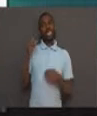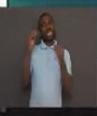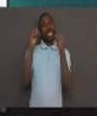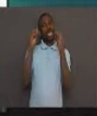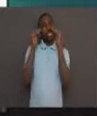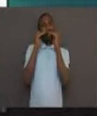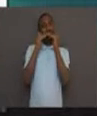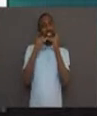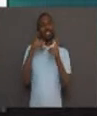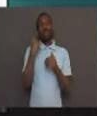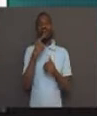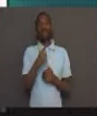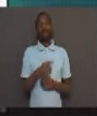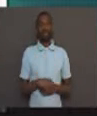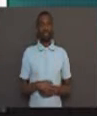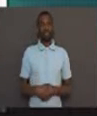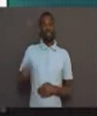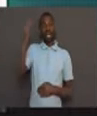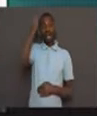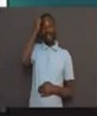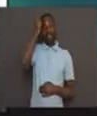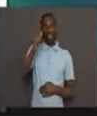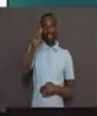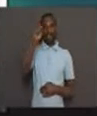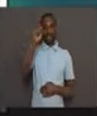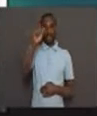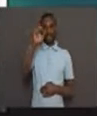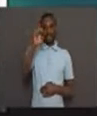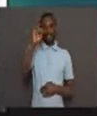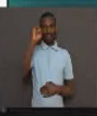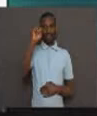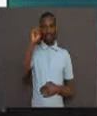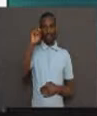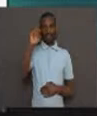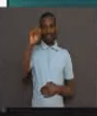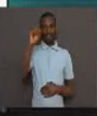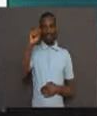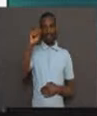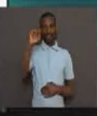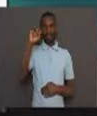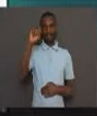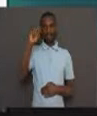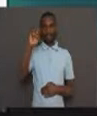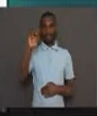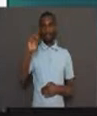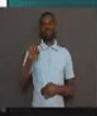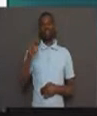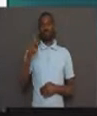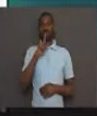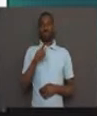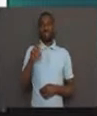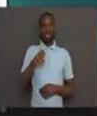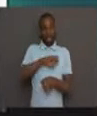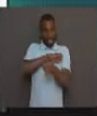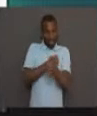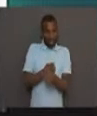equation belongs to Einstein's theory that a change in energy will be